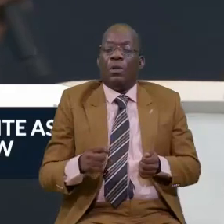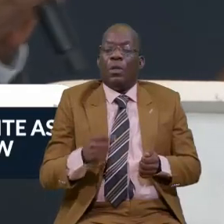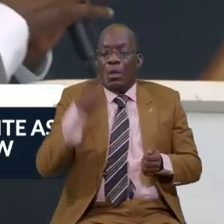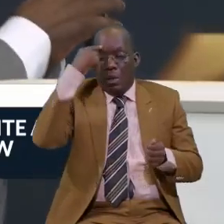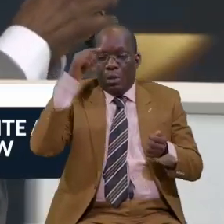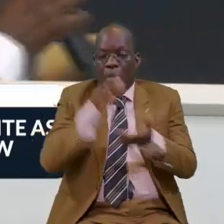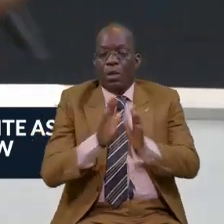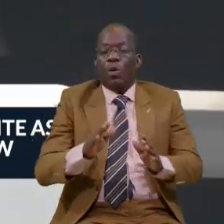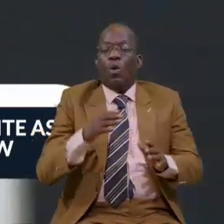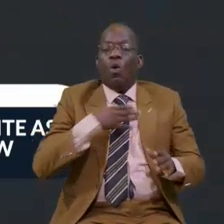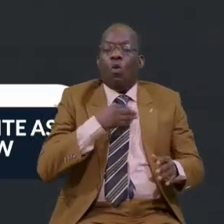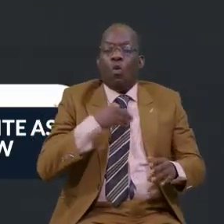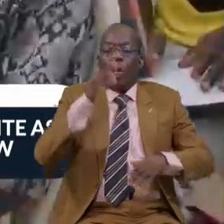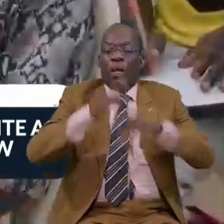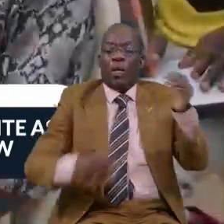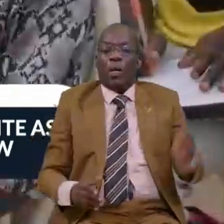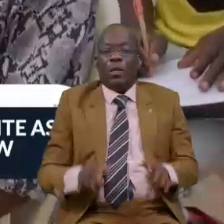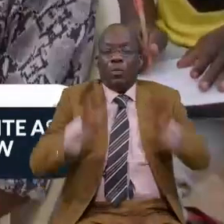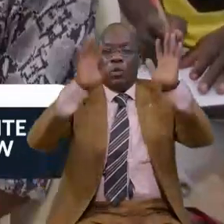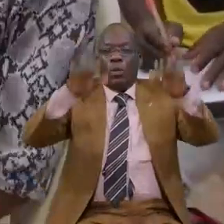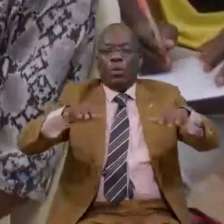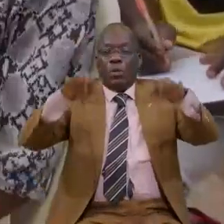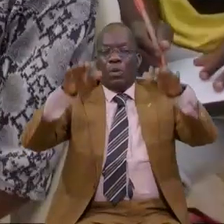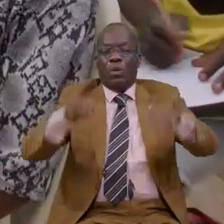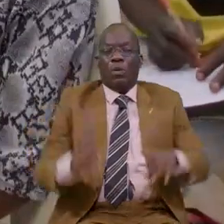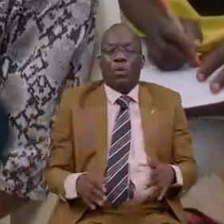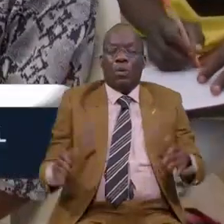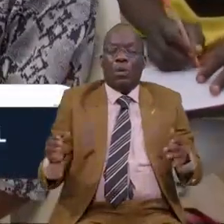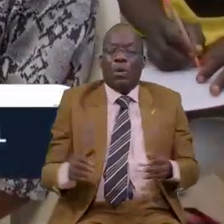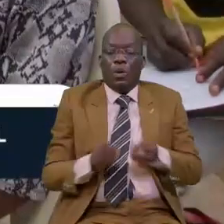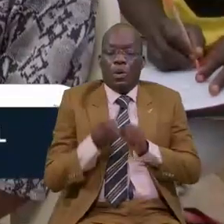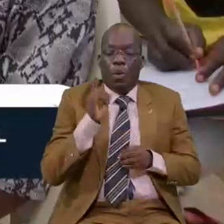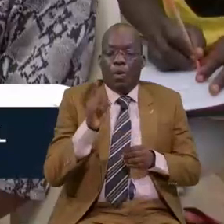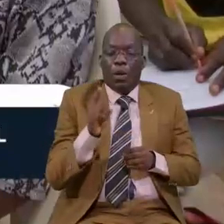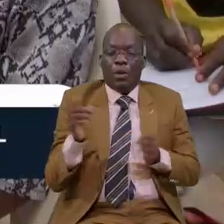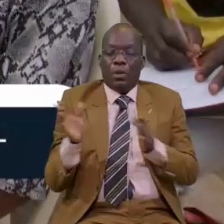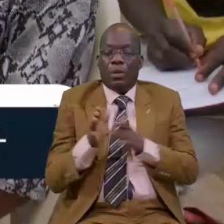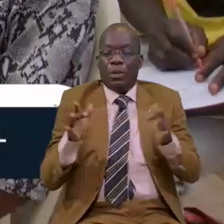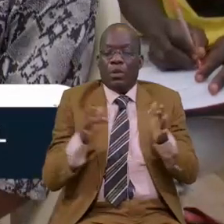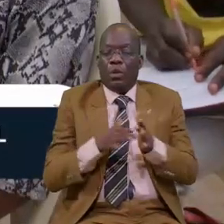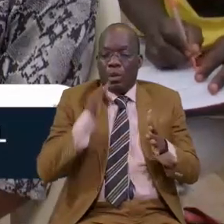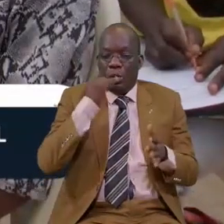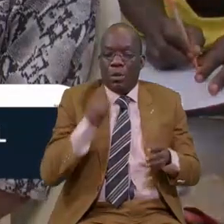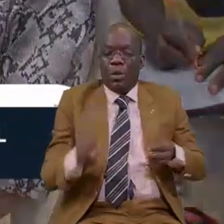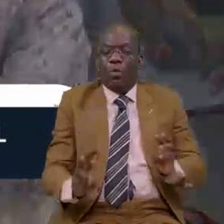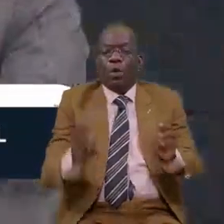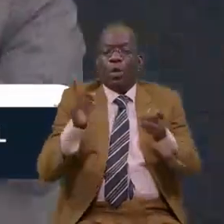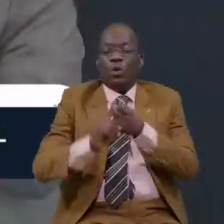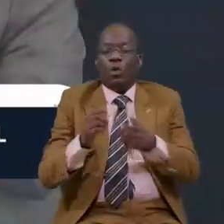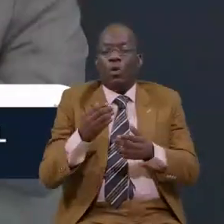one there. Number one, Jesus is the way to salvation and